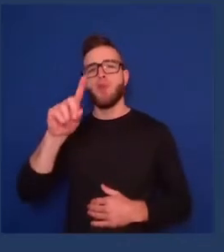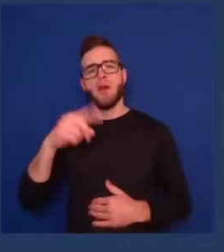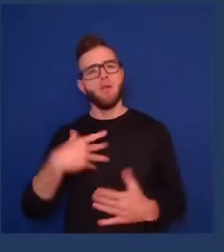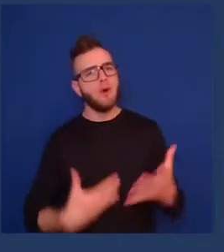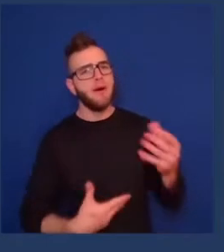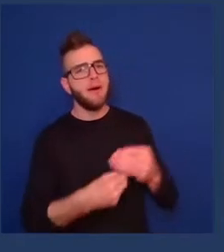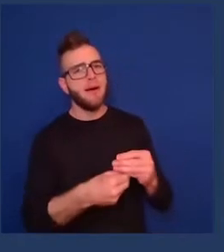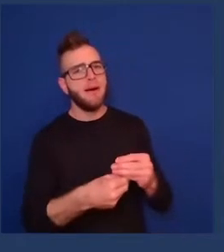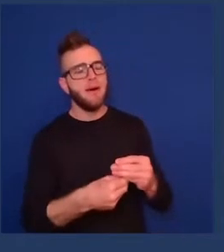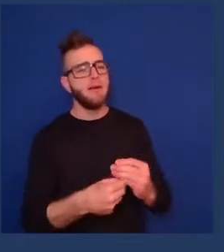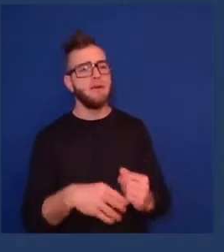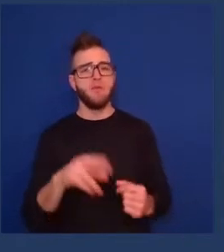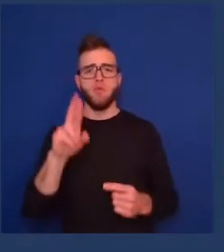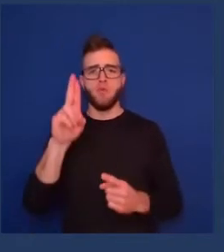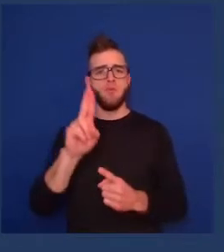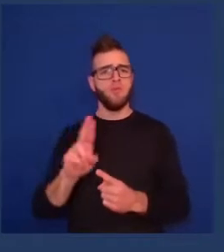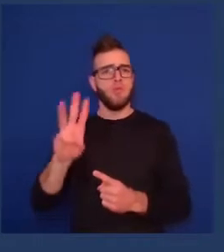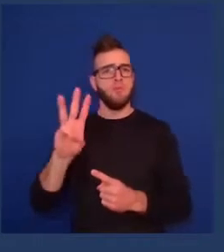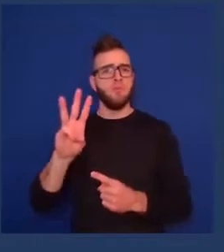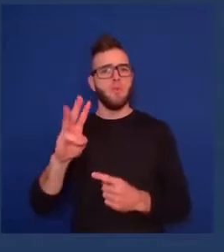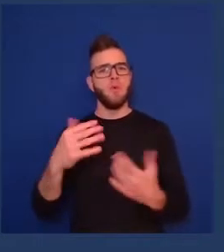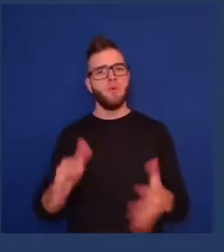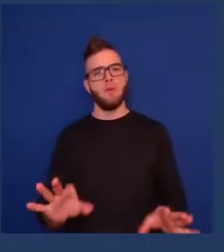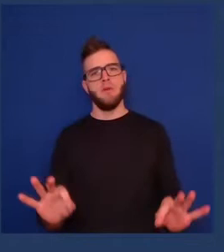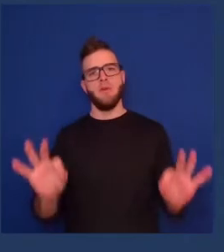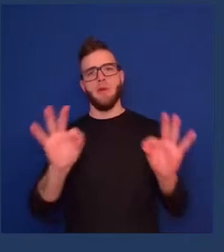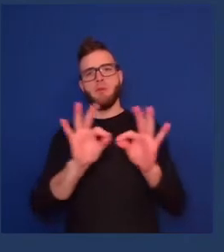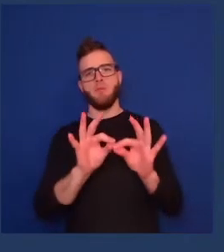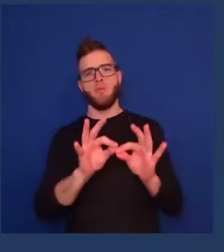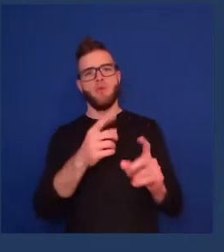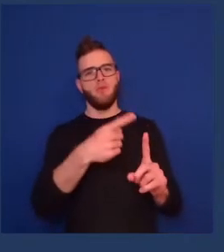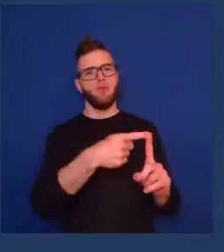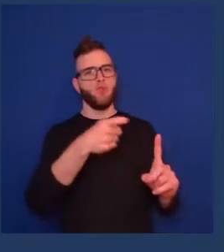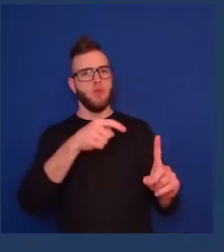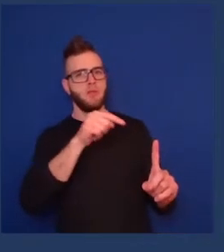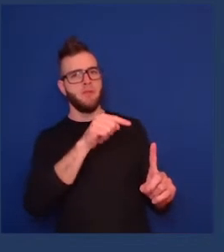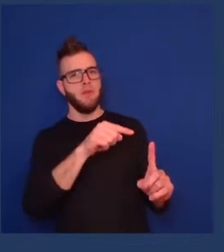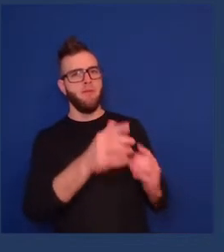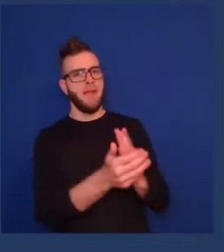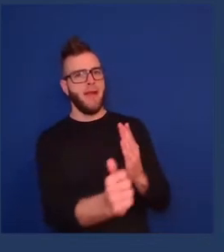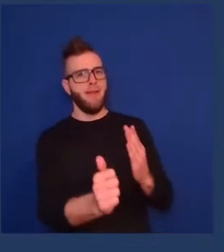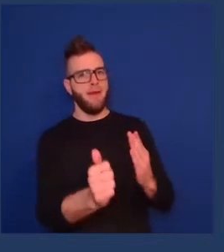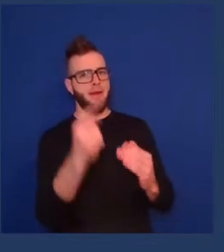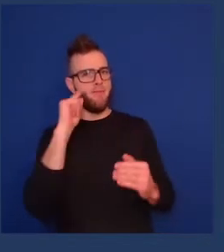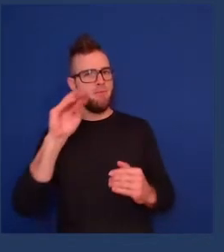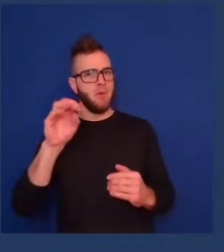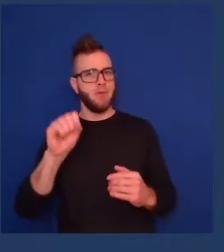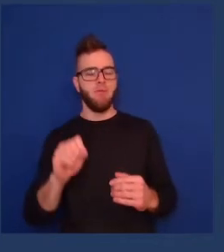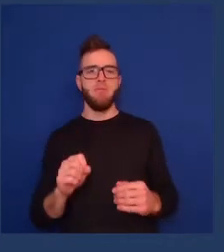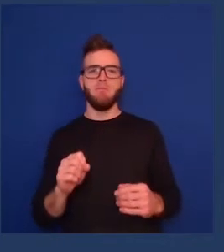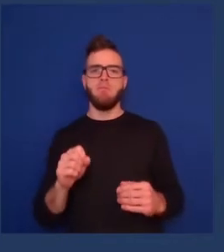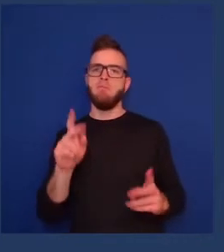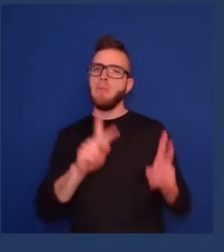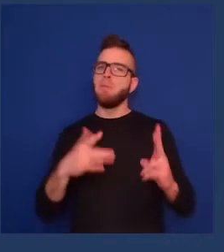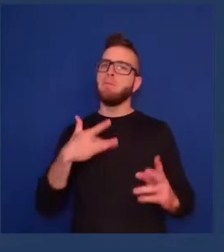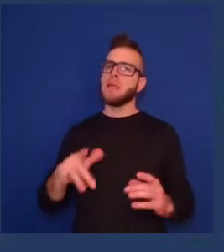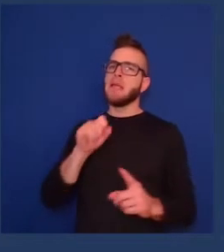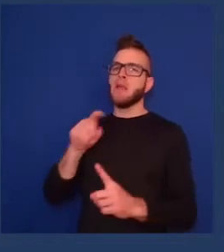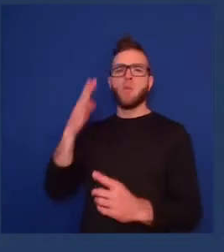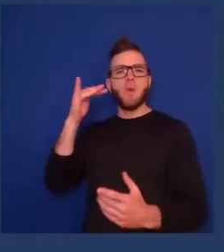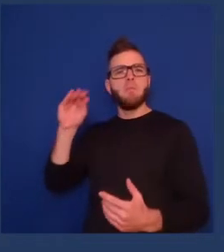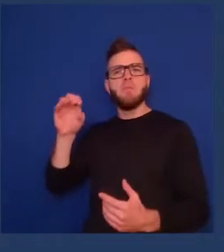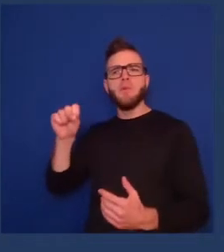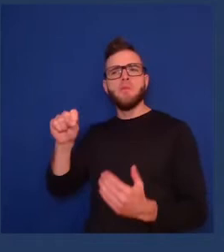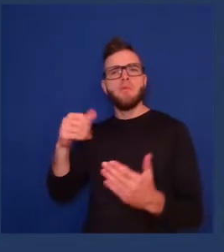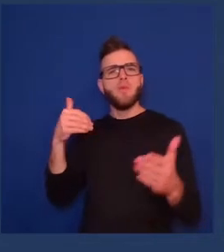yeah, go ahead, Brad. I would add to that, the University of Washington has been such an important source of talent for Microsoft. People sometimes